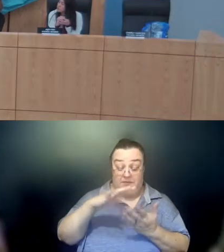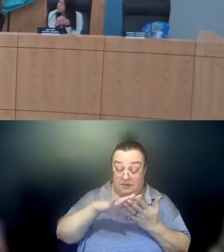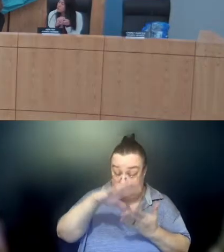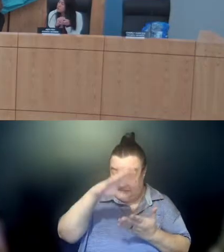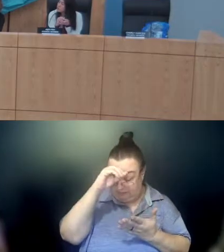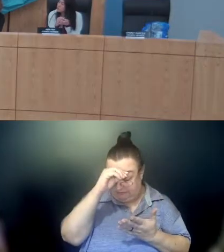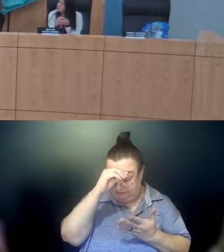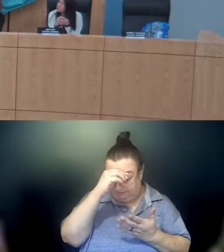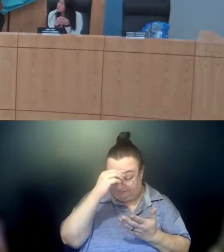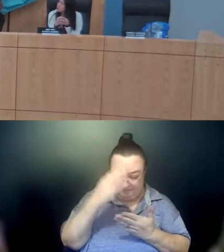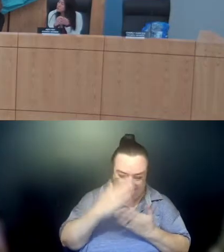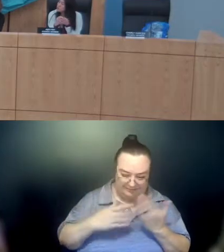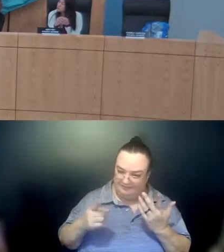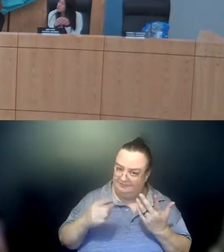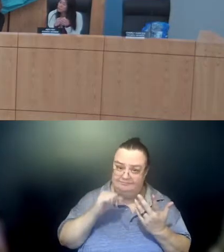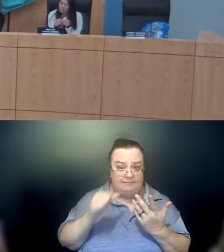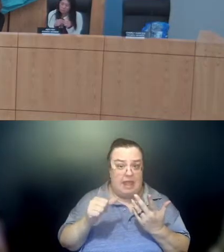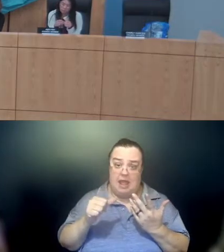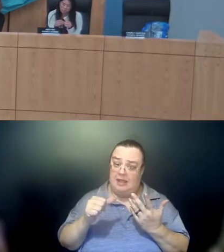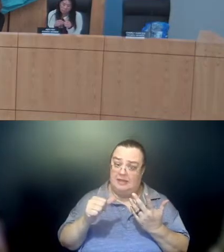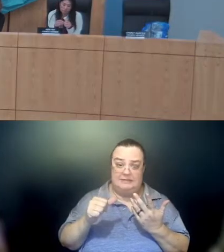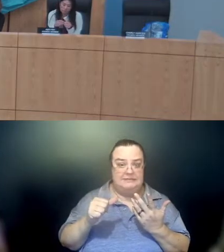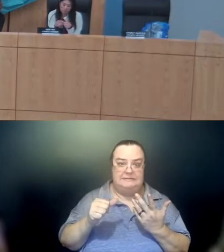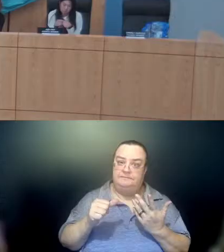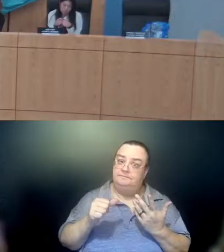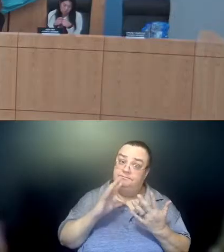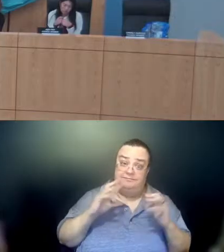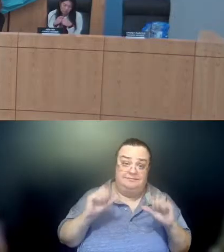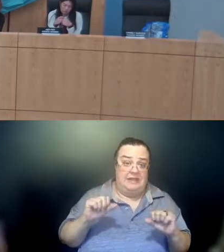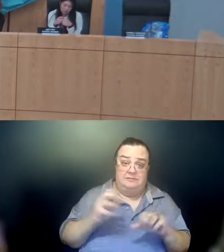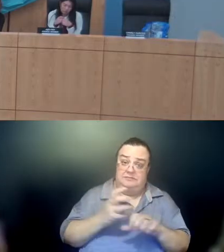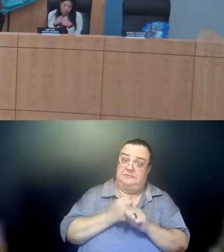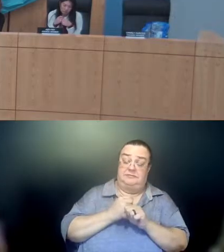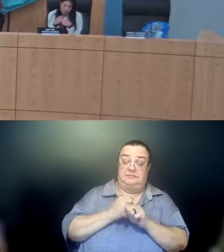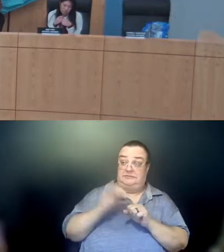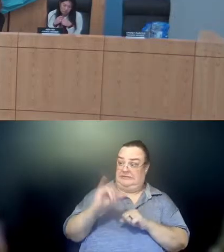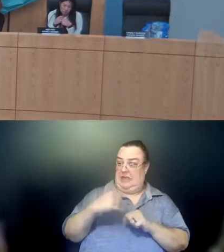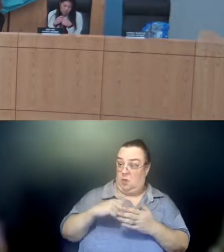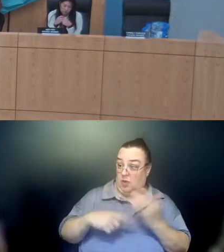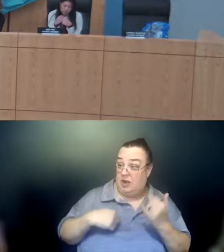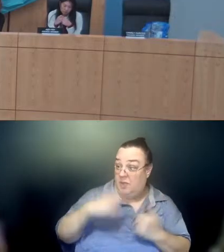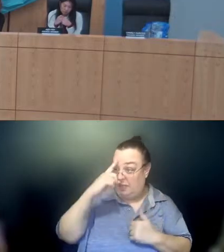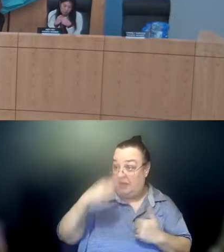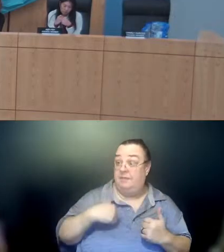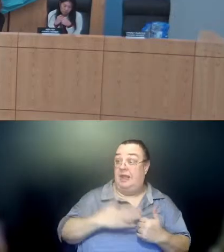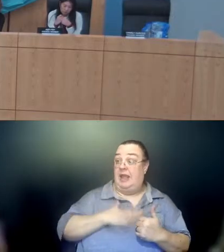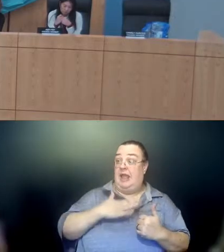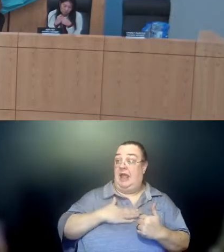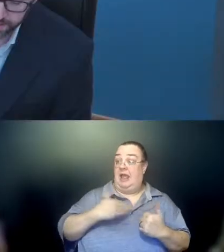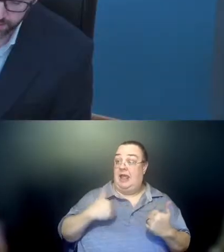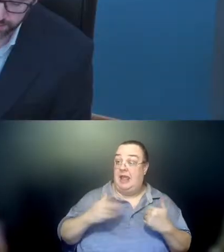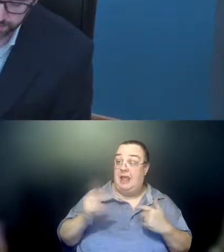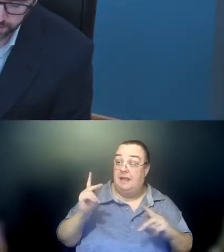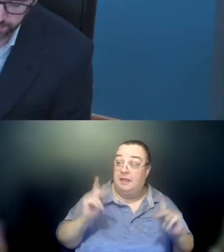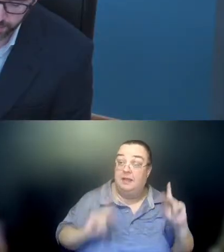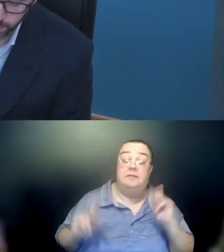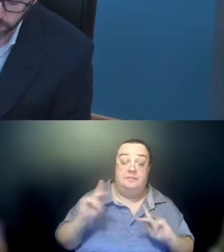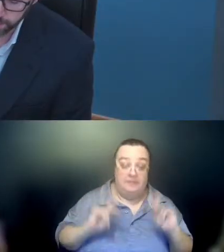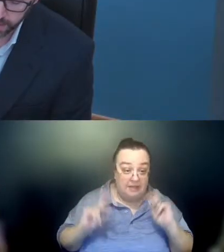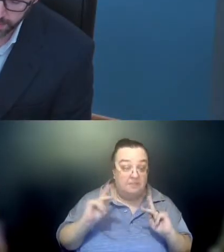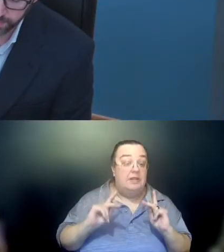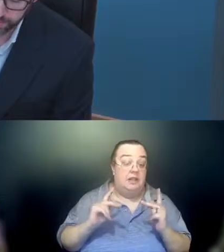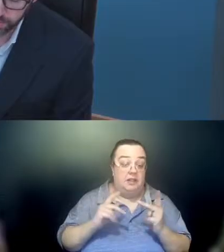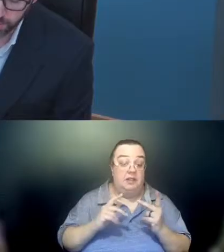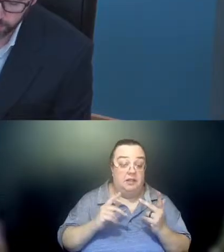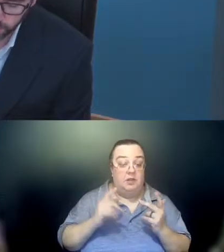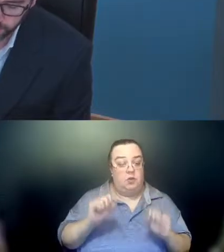were not as tenable as I thought, and I'm glad I had people who could speak to that, the details of their